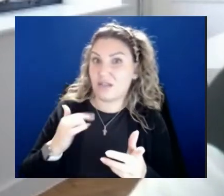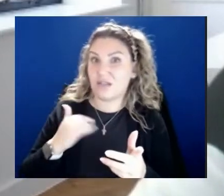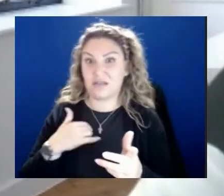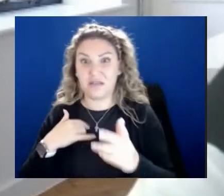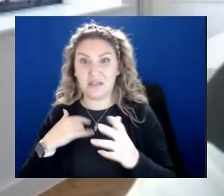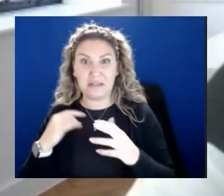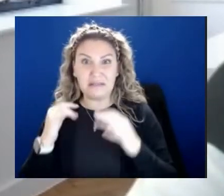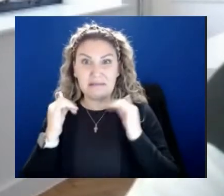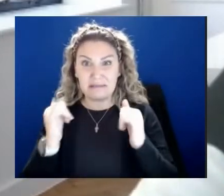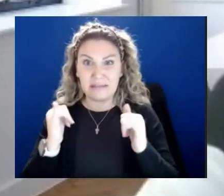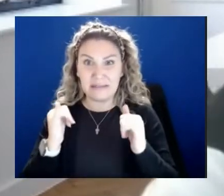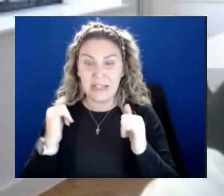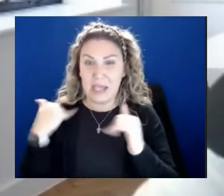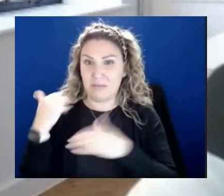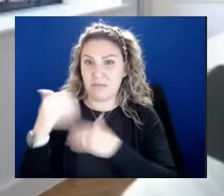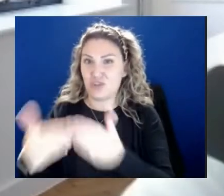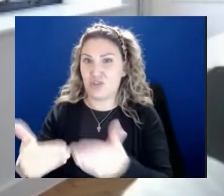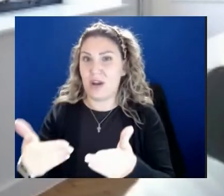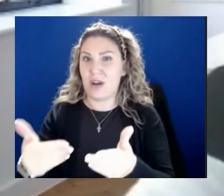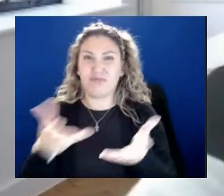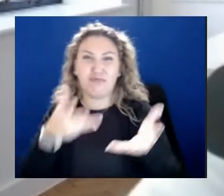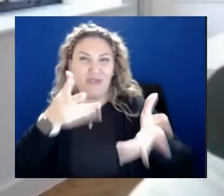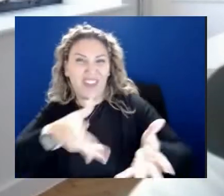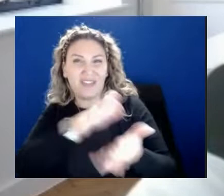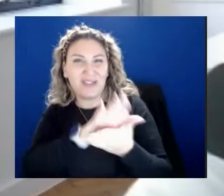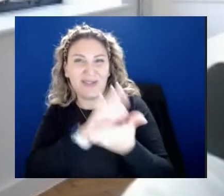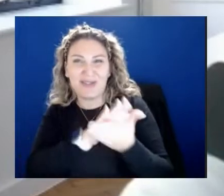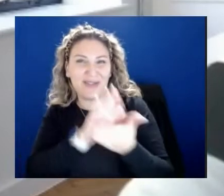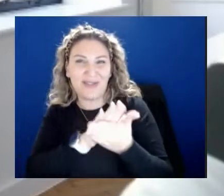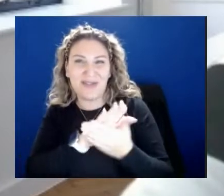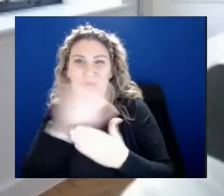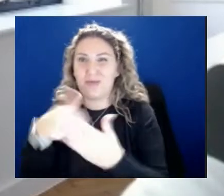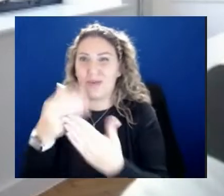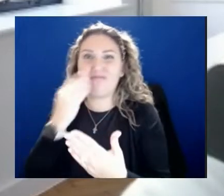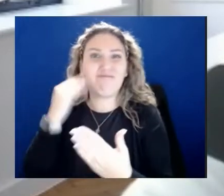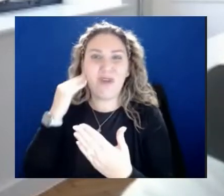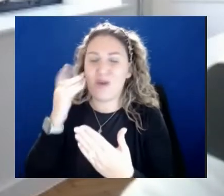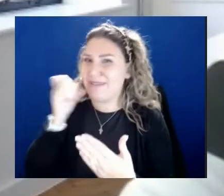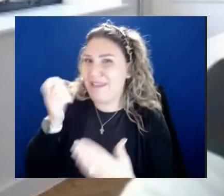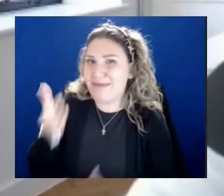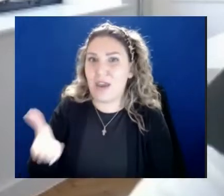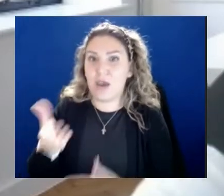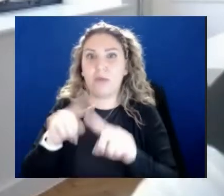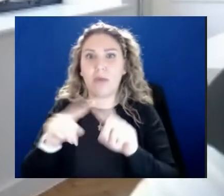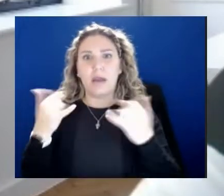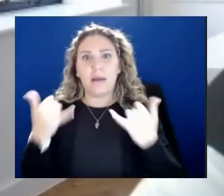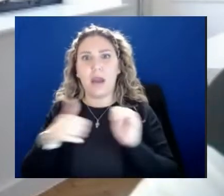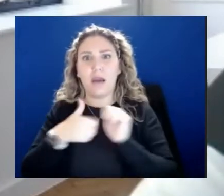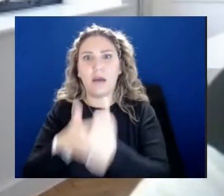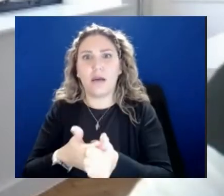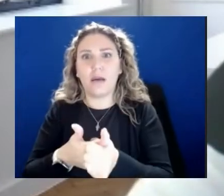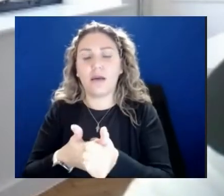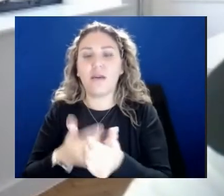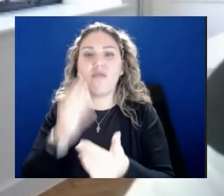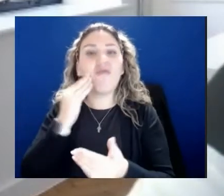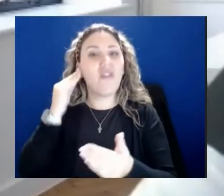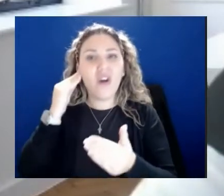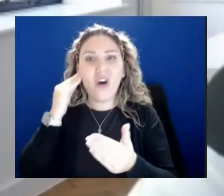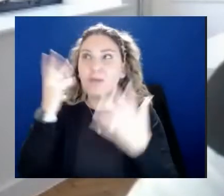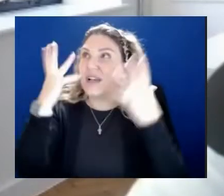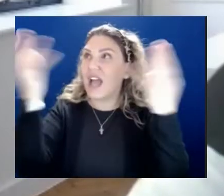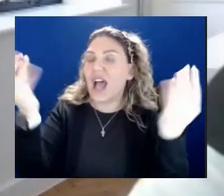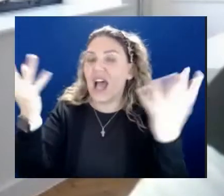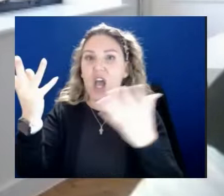generation where you're able to leave that stuff at school, but now it follows you home, and it stays out there 24 hours, 7 days a